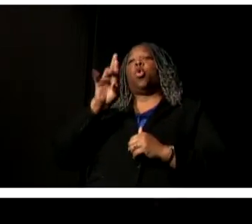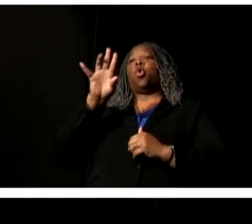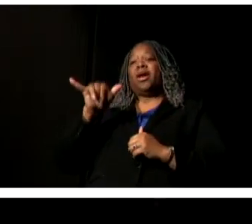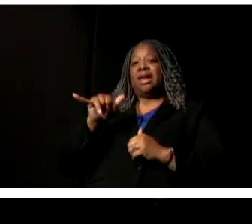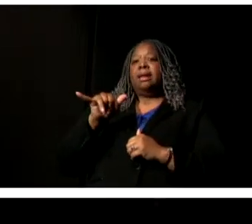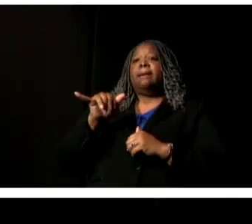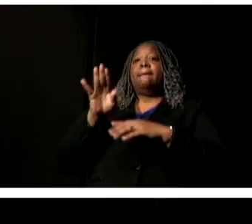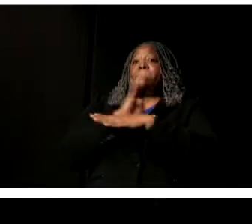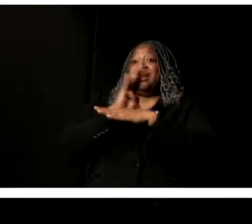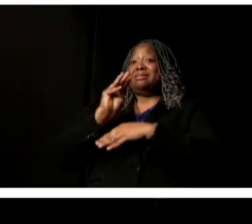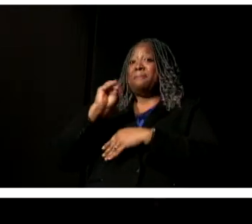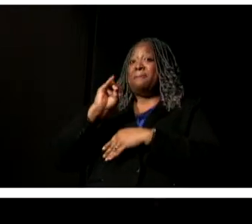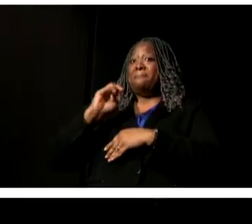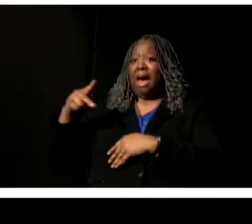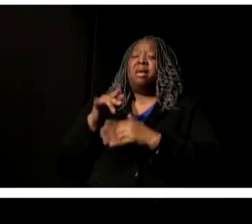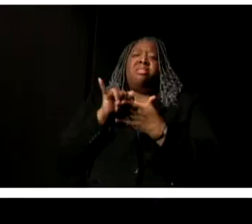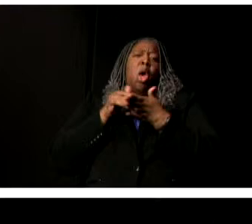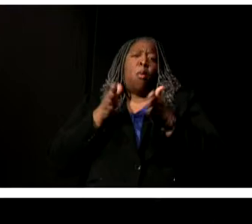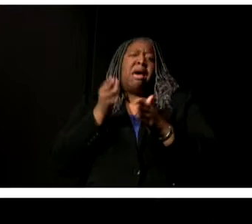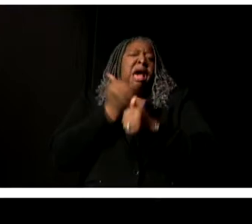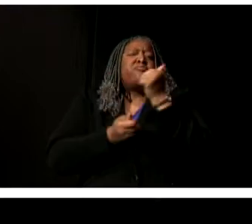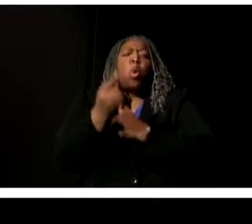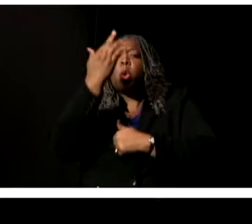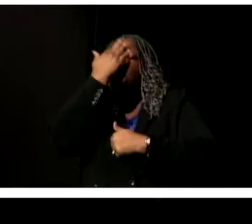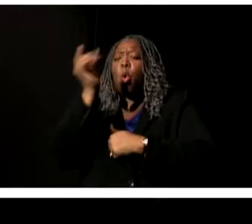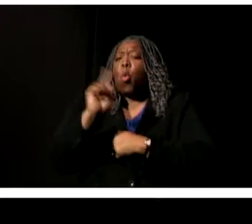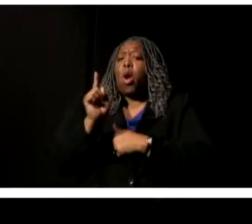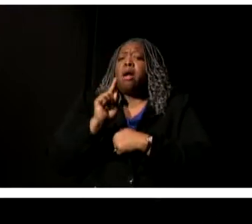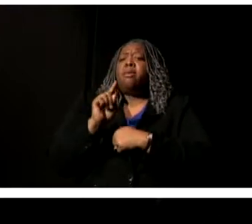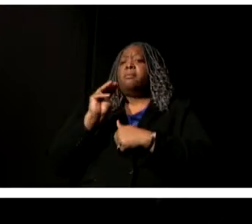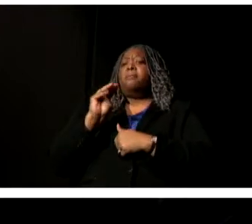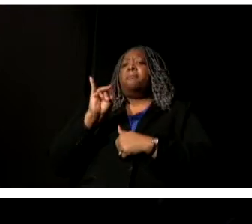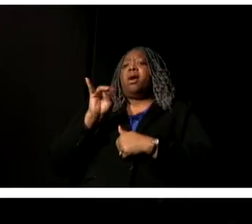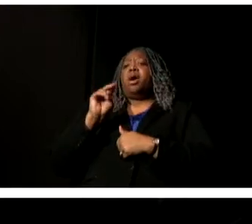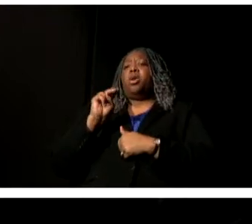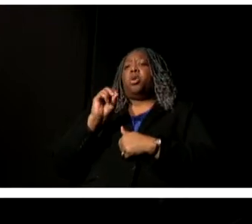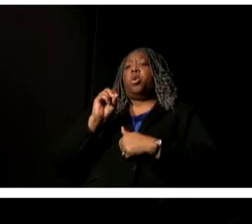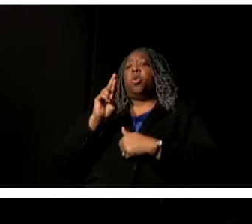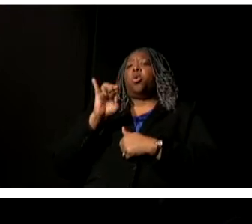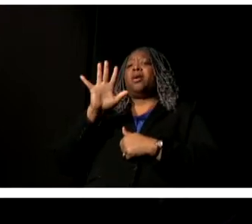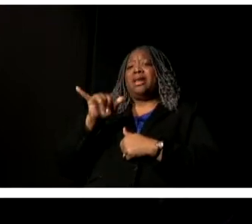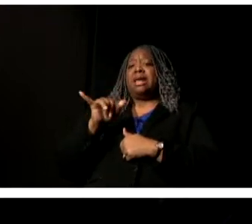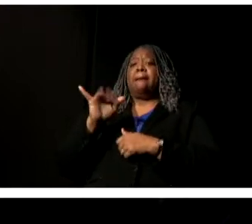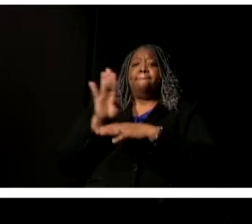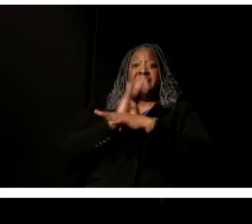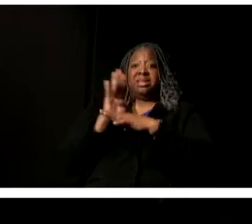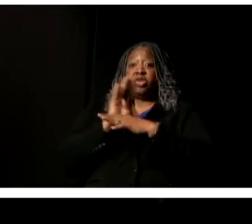everyone knows where our minority-owned businesses are so they can be utilized.